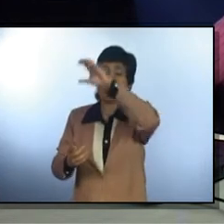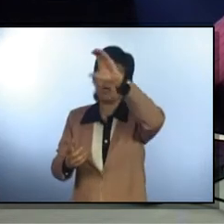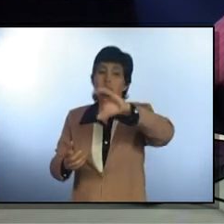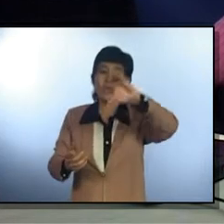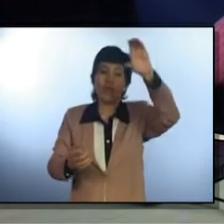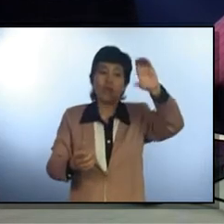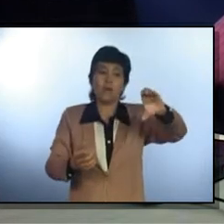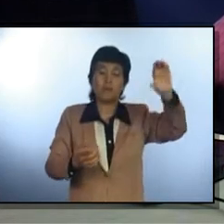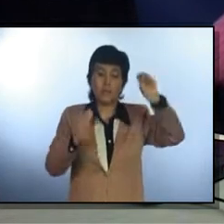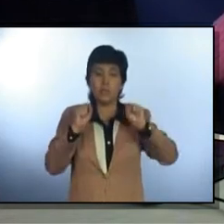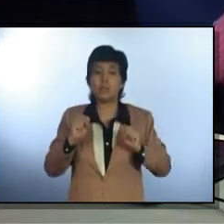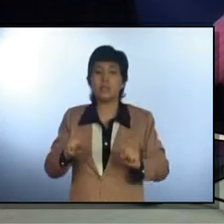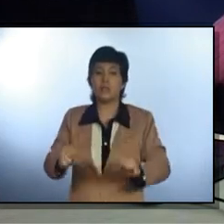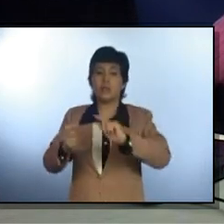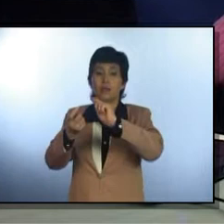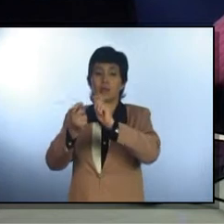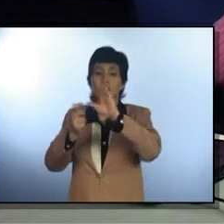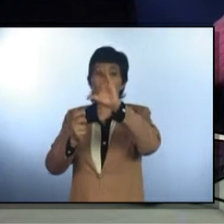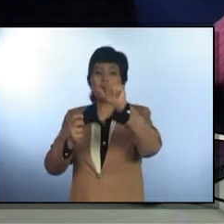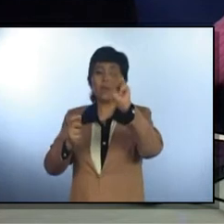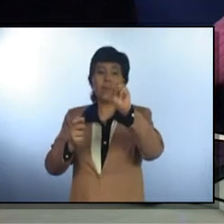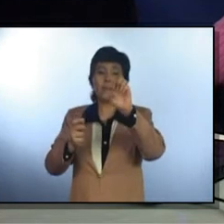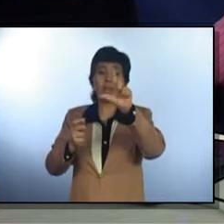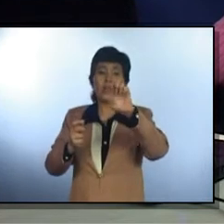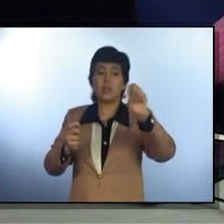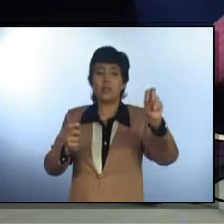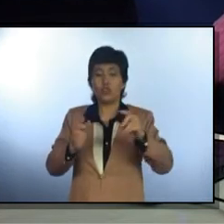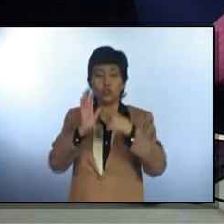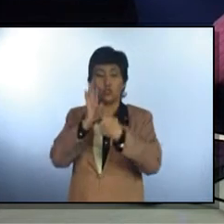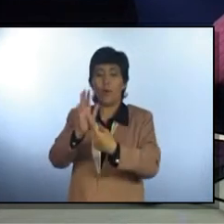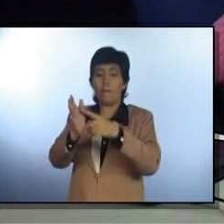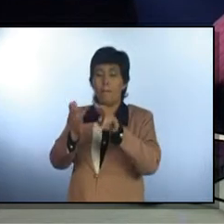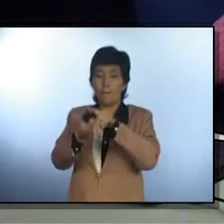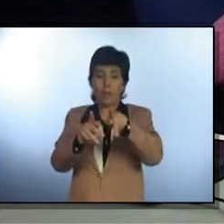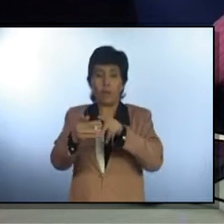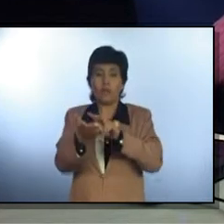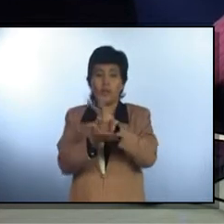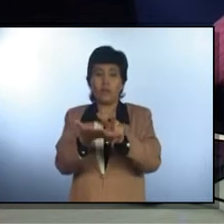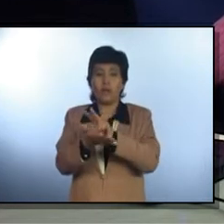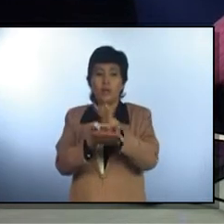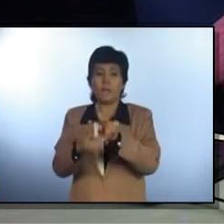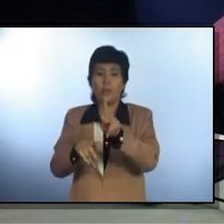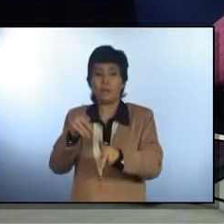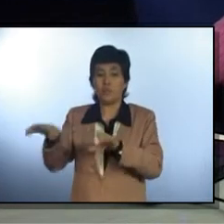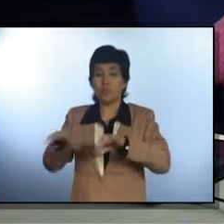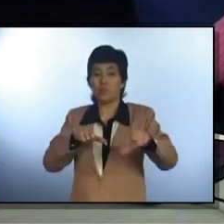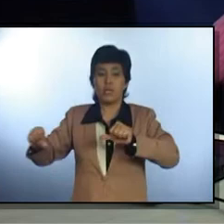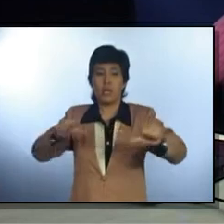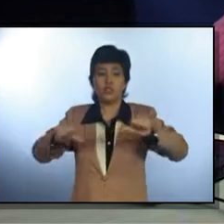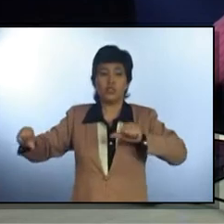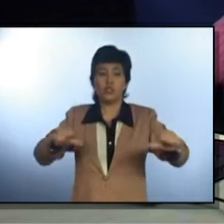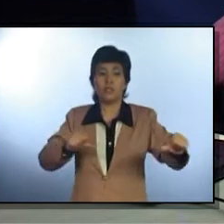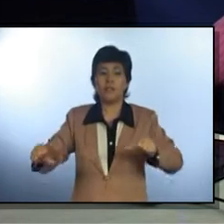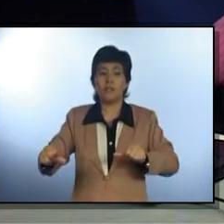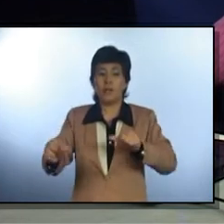that can change color, okay? They show people with video of people doing actions.